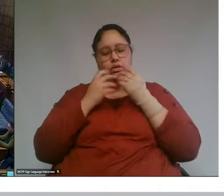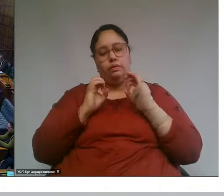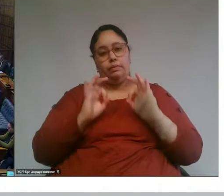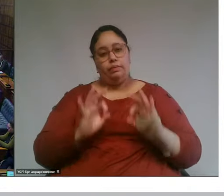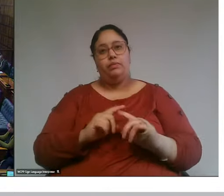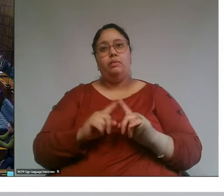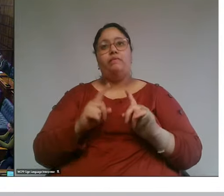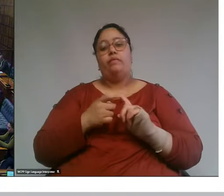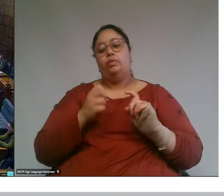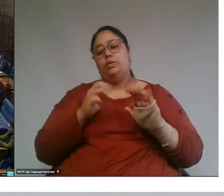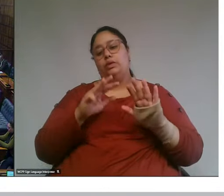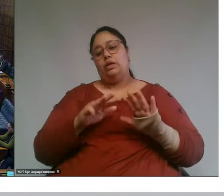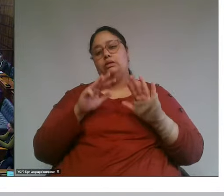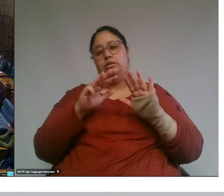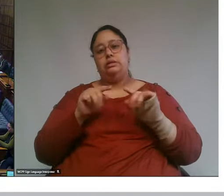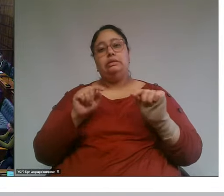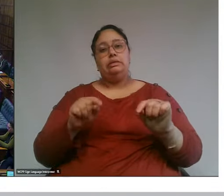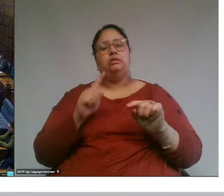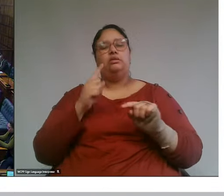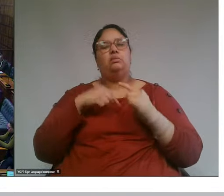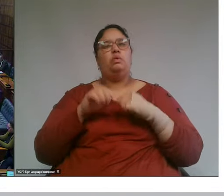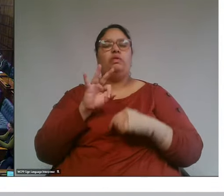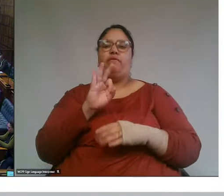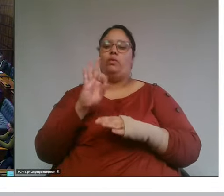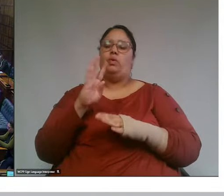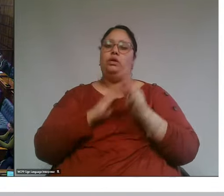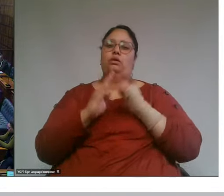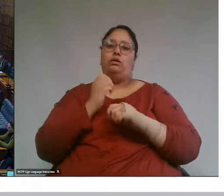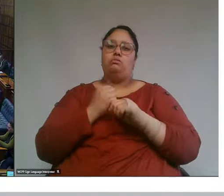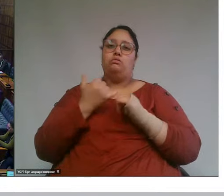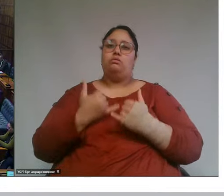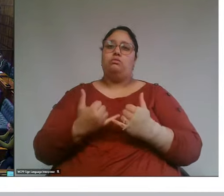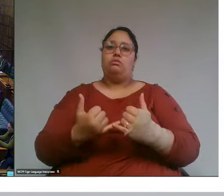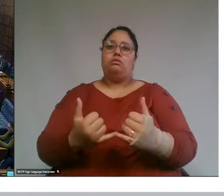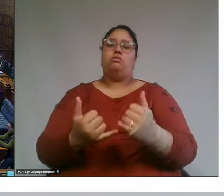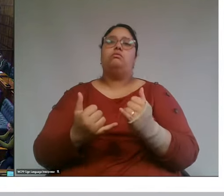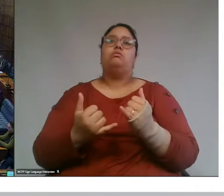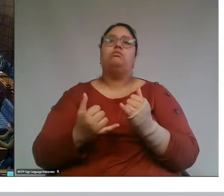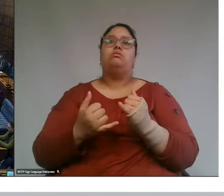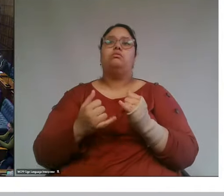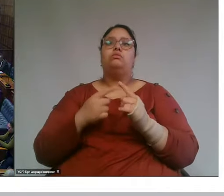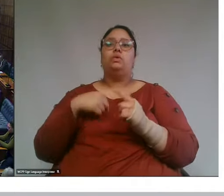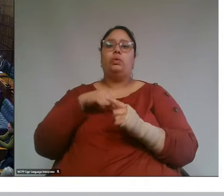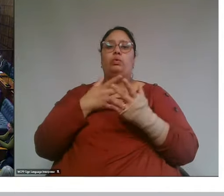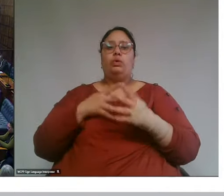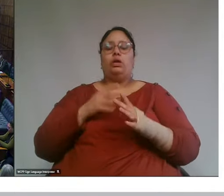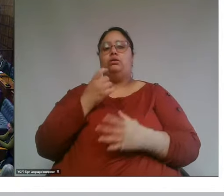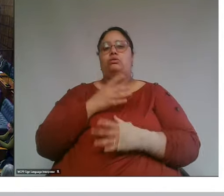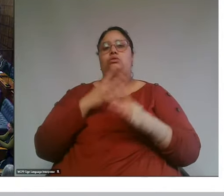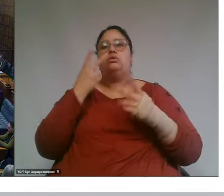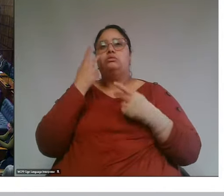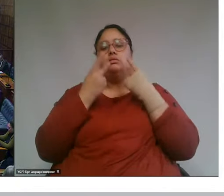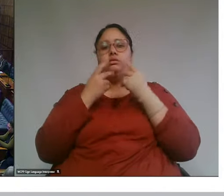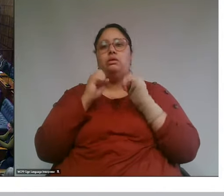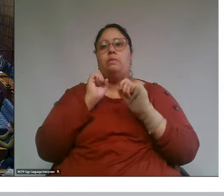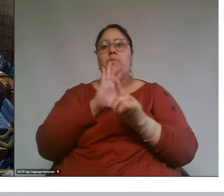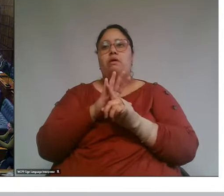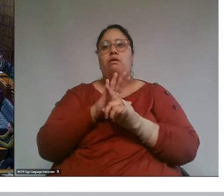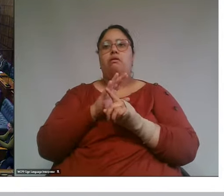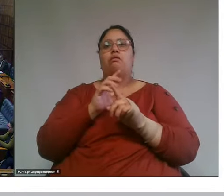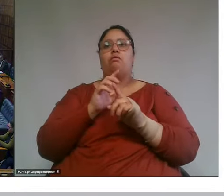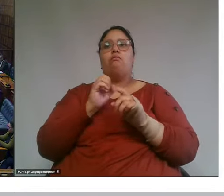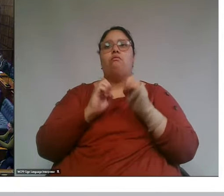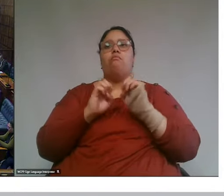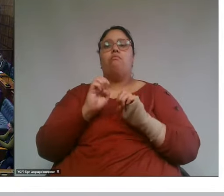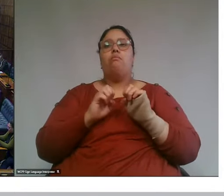since 2019 and I think it's about 3 4 years now are we already going to start seeing imp evaluation of